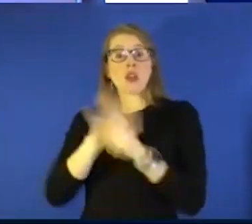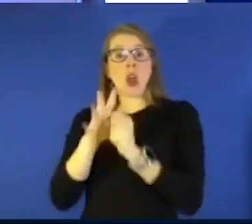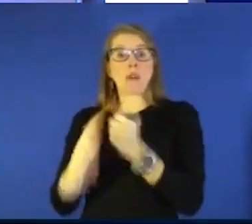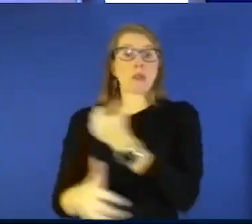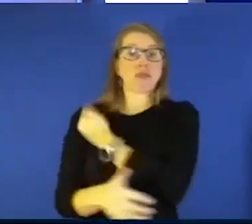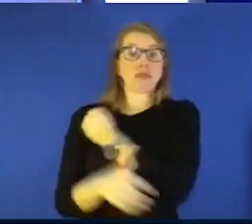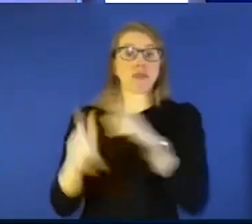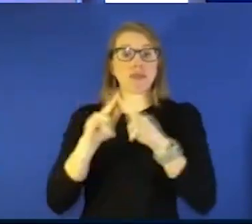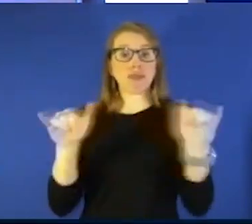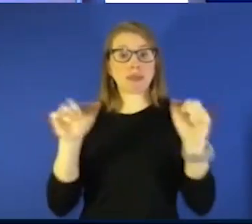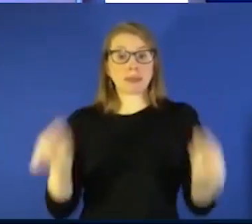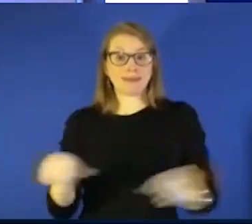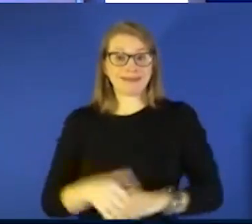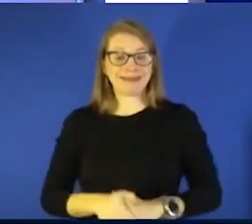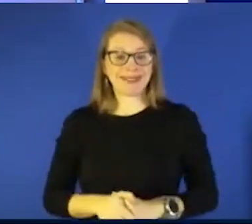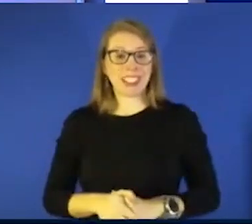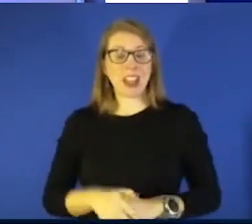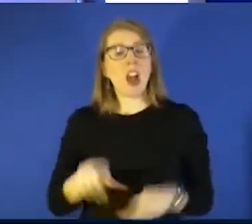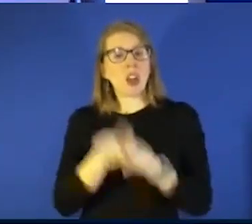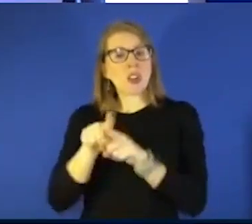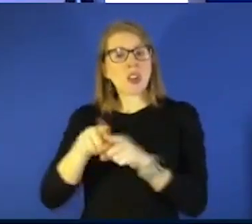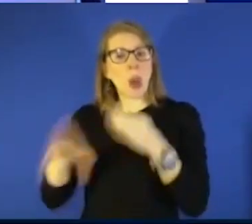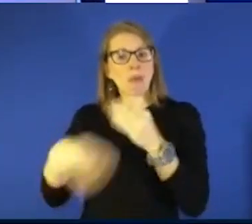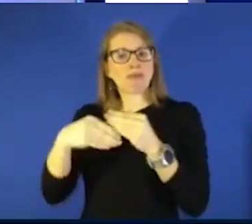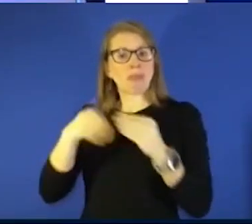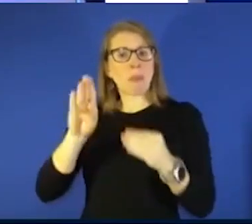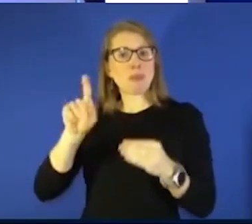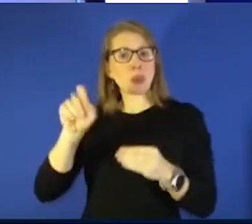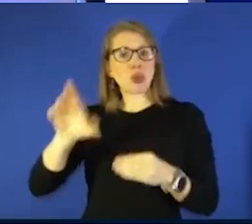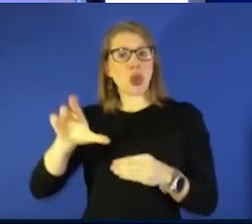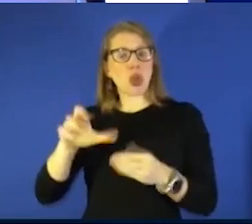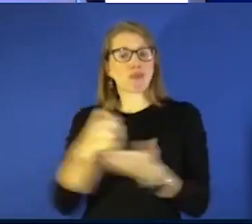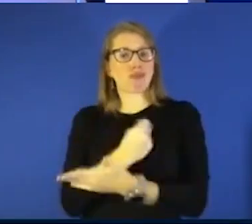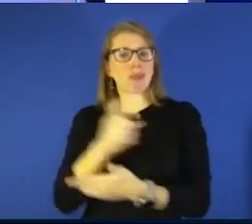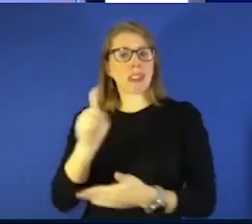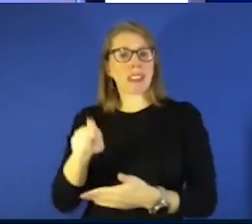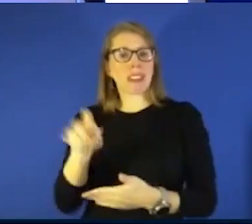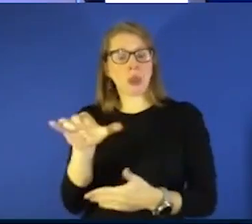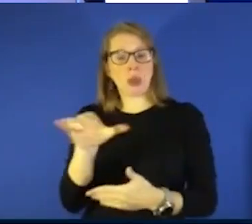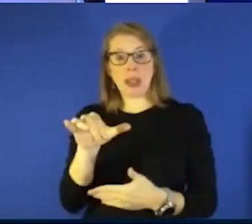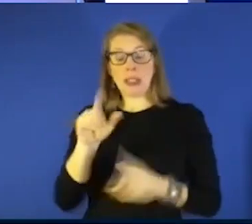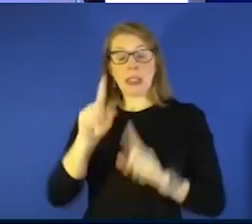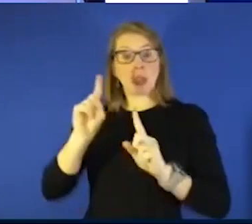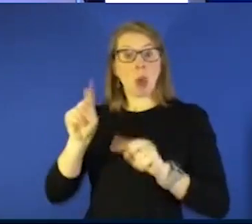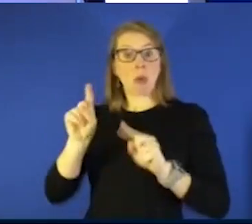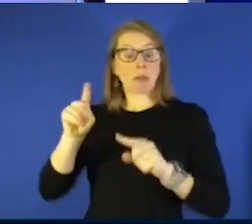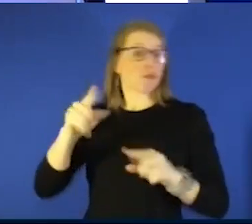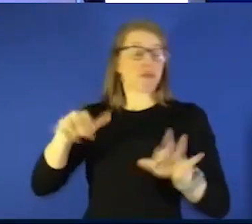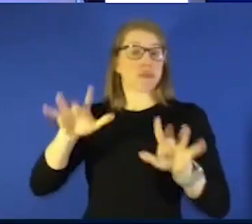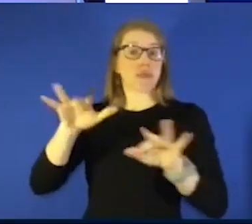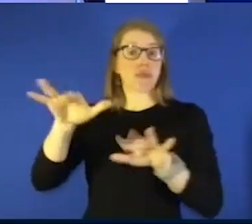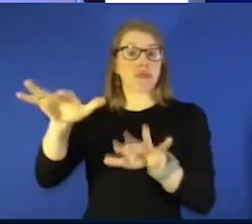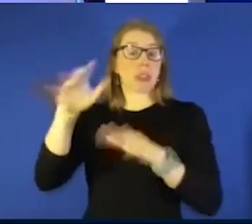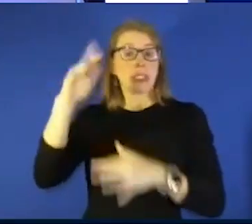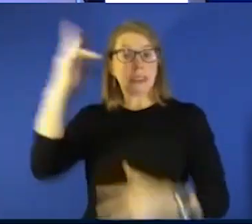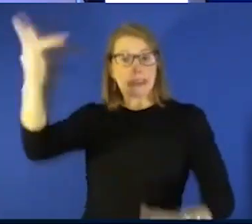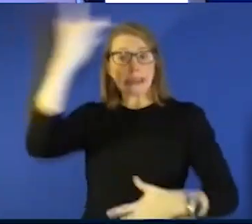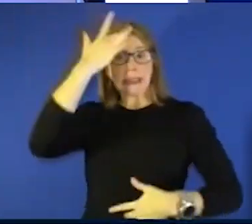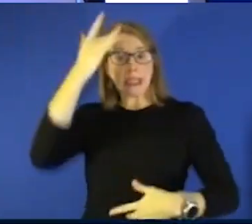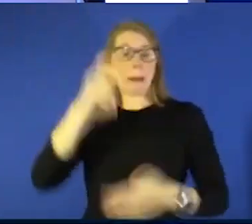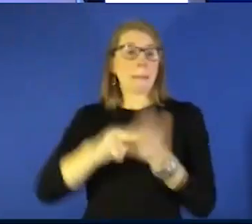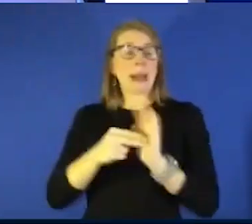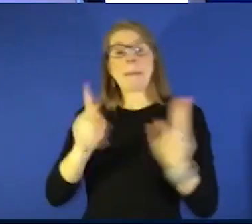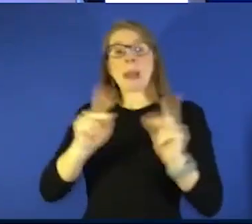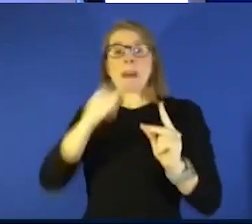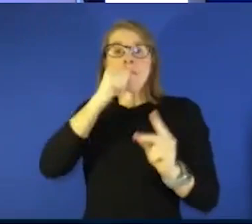never a great idea to go anywhere sick, even if it was just a cold. Yeah. I mean, the days of people forging through and just going to work and going out